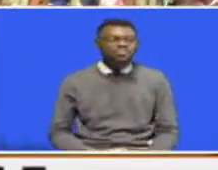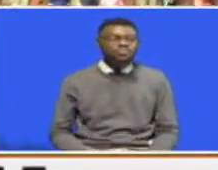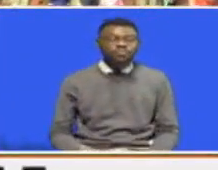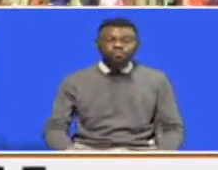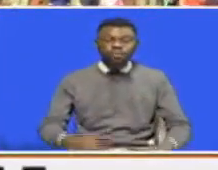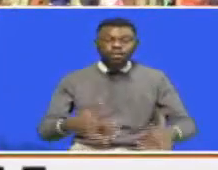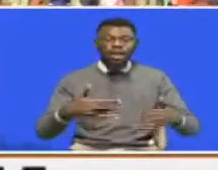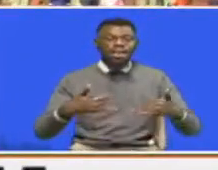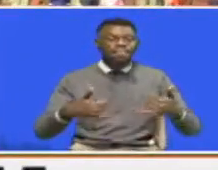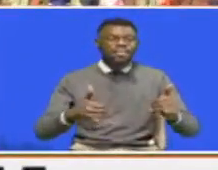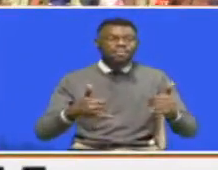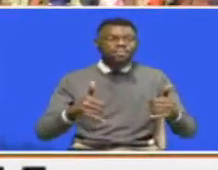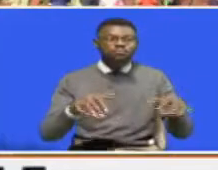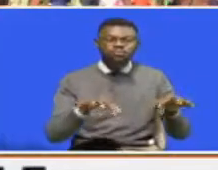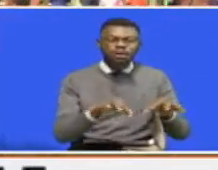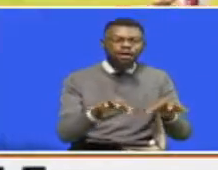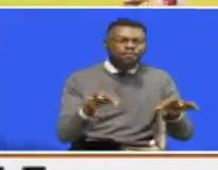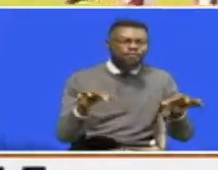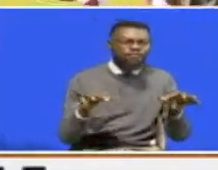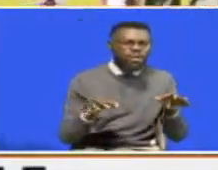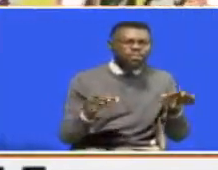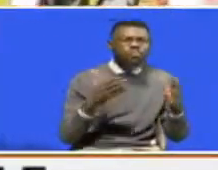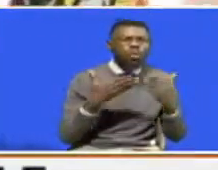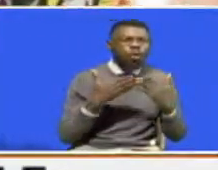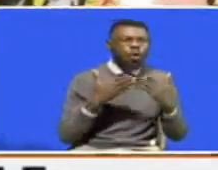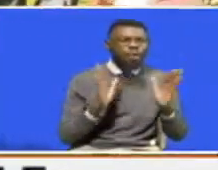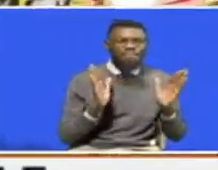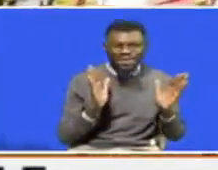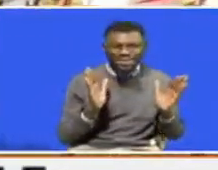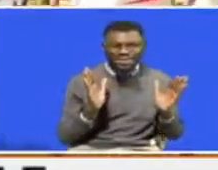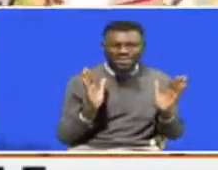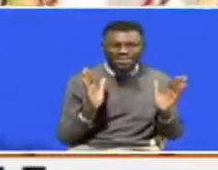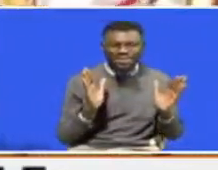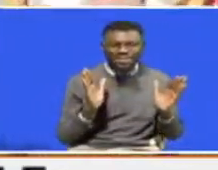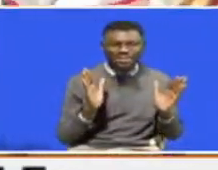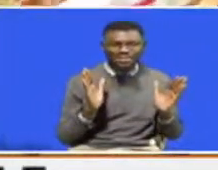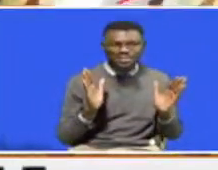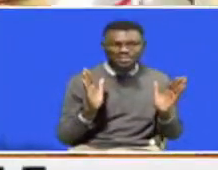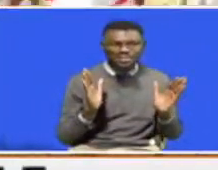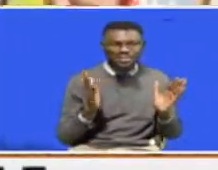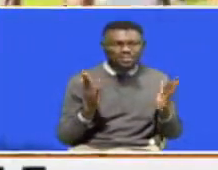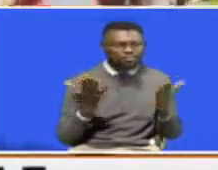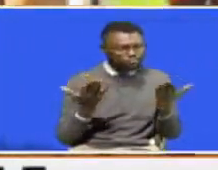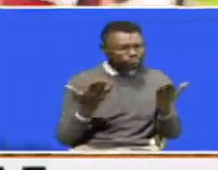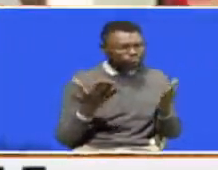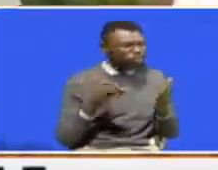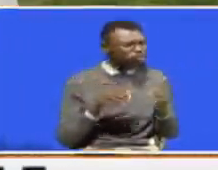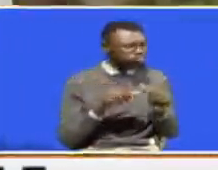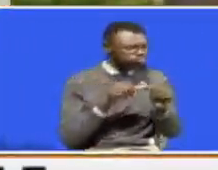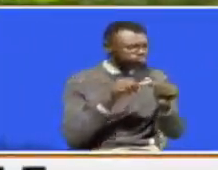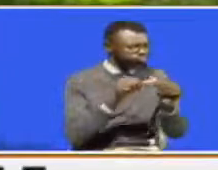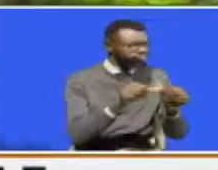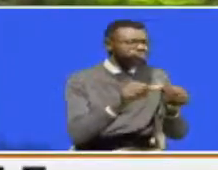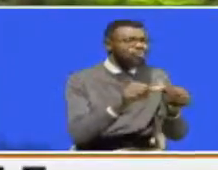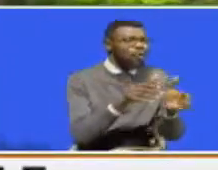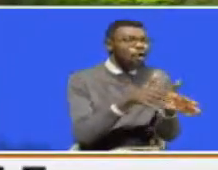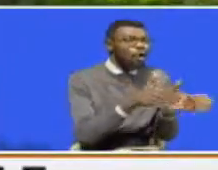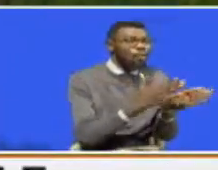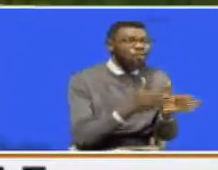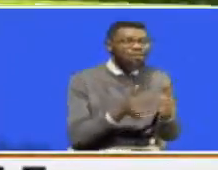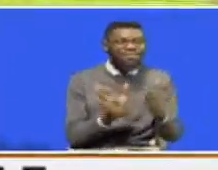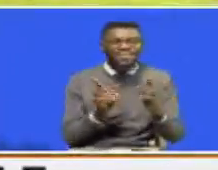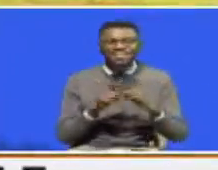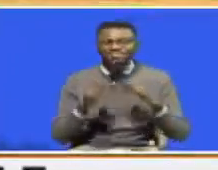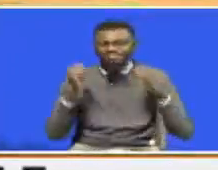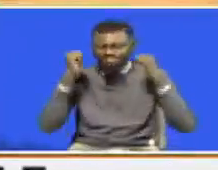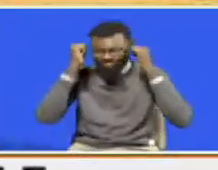field will also open new gates as they also continue with their studies, because in future, they'll also